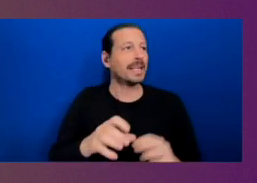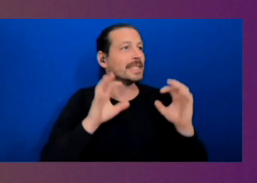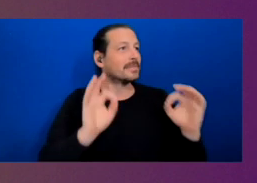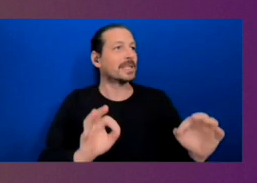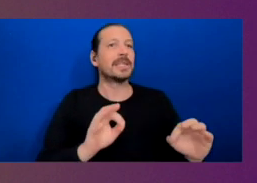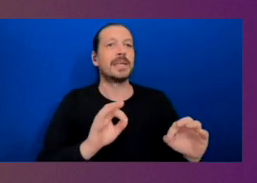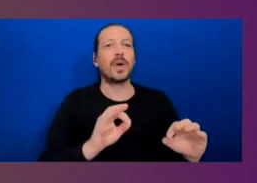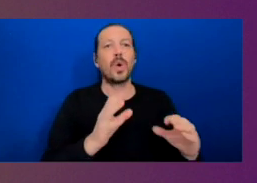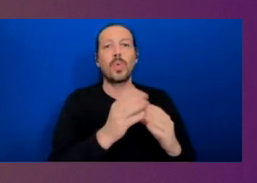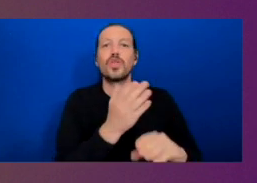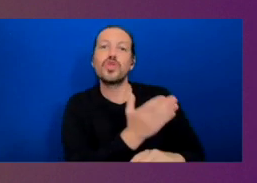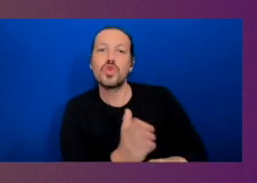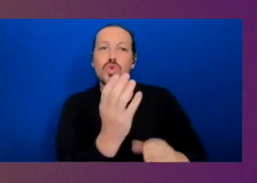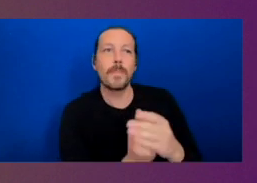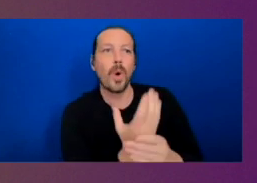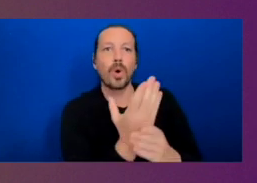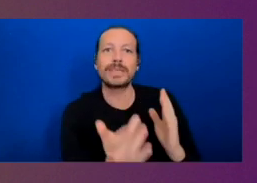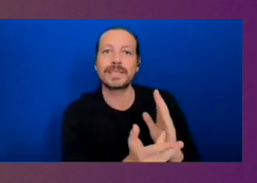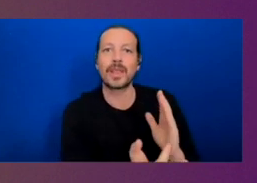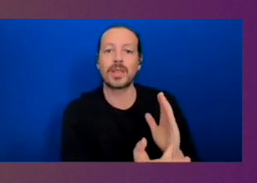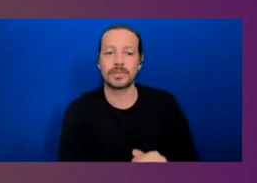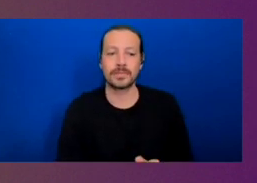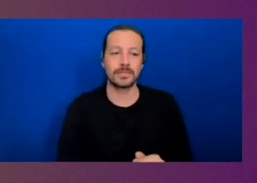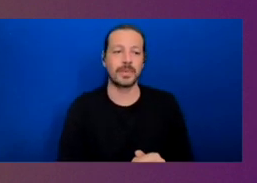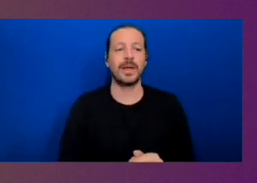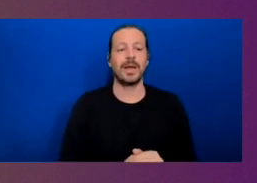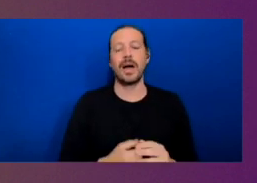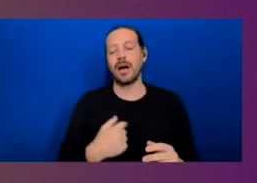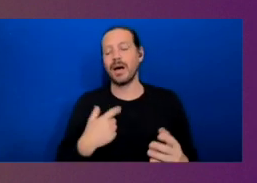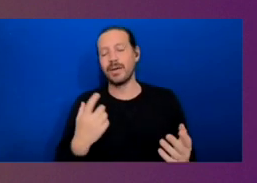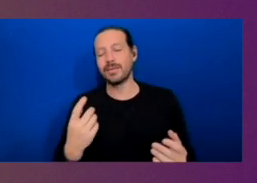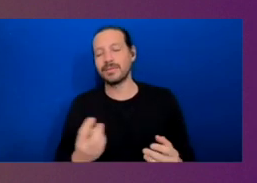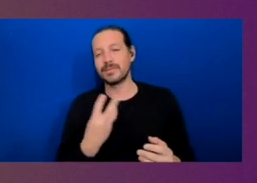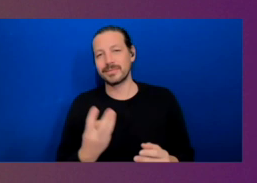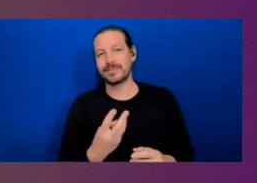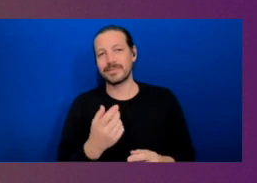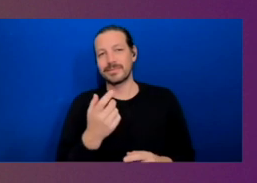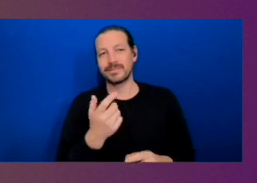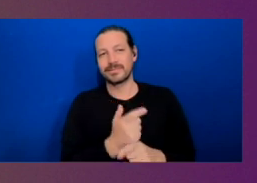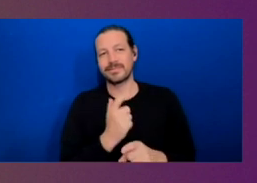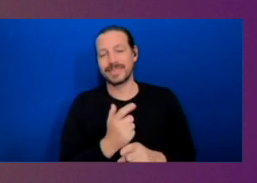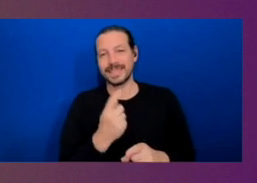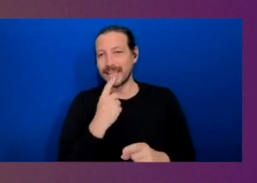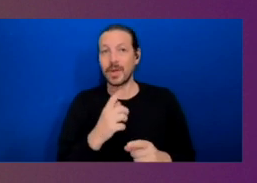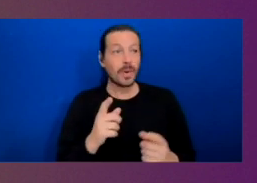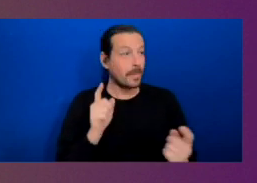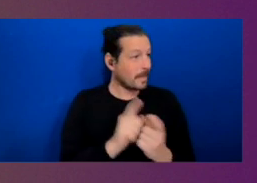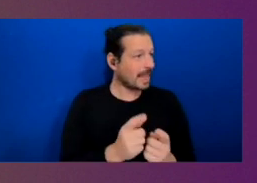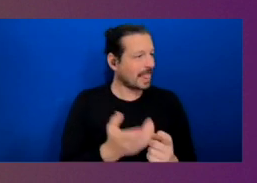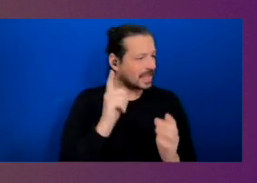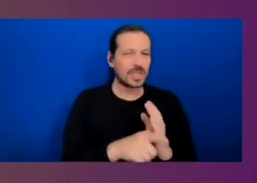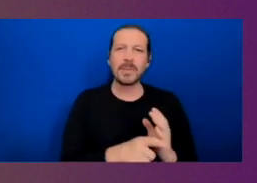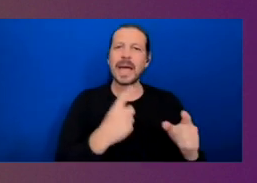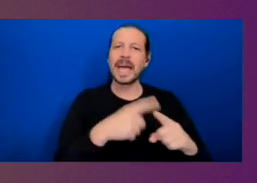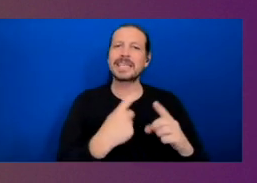technology. And Leonie, Christopher and I were just saying that we'd last met at XR Access back in 2019